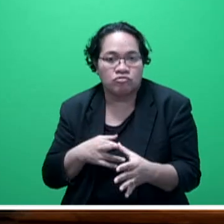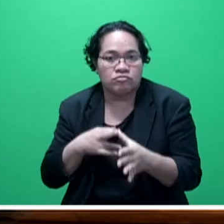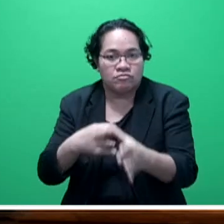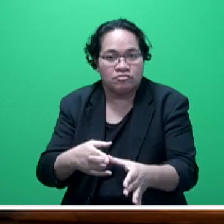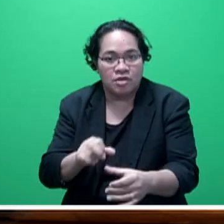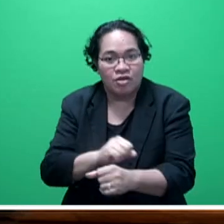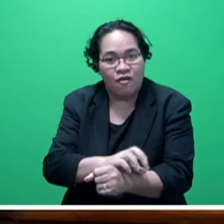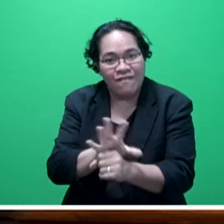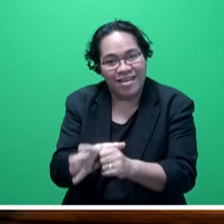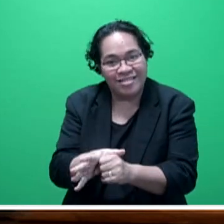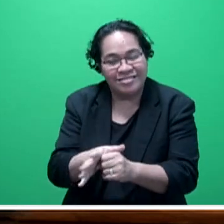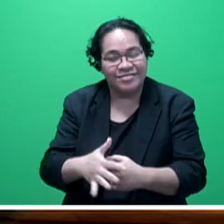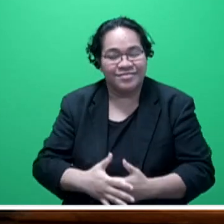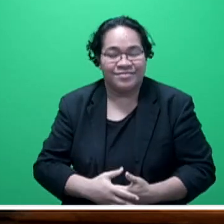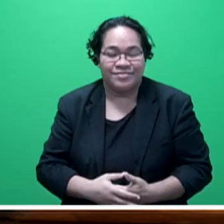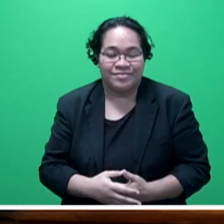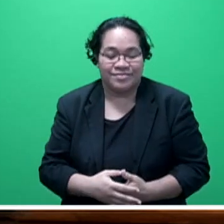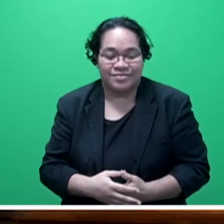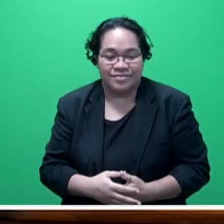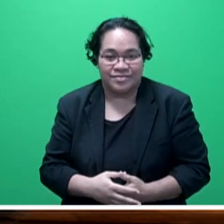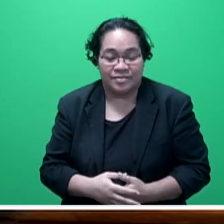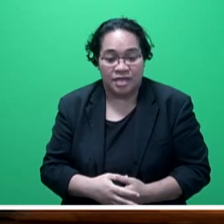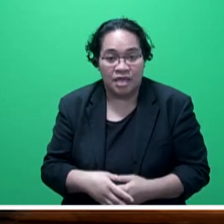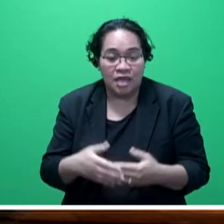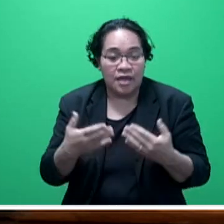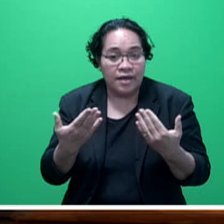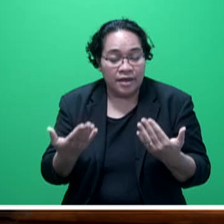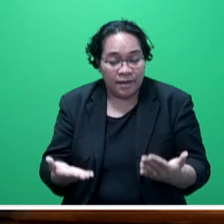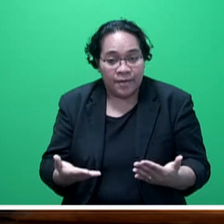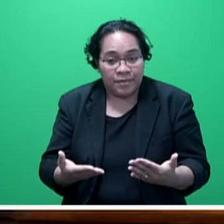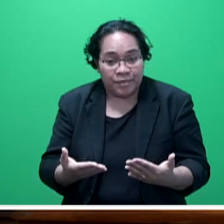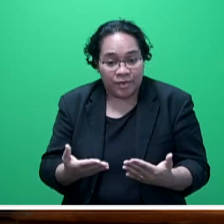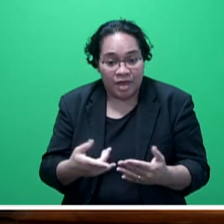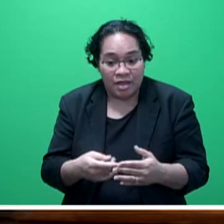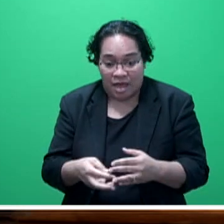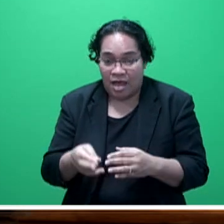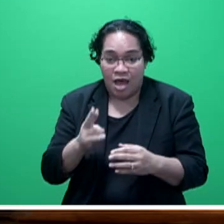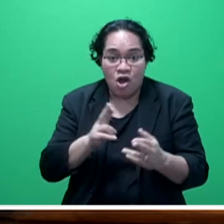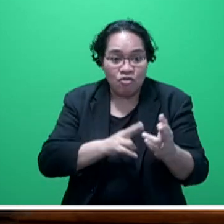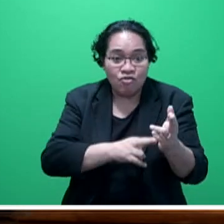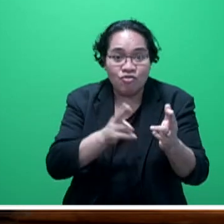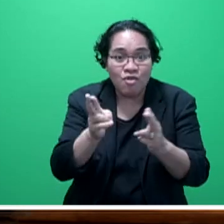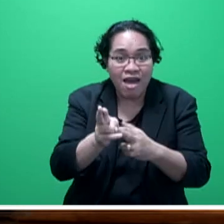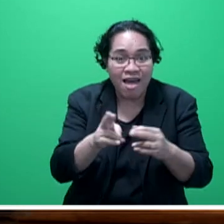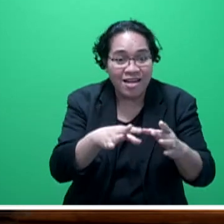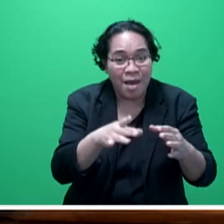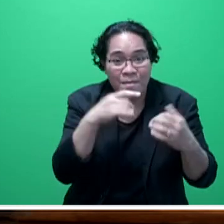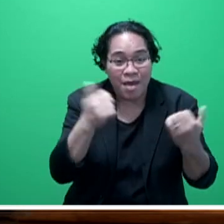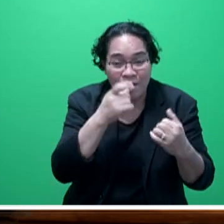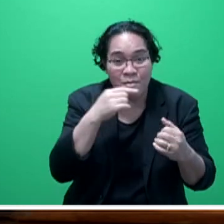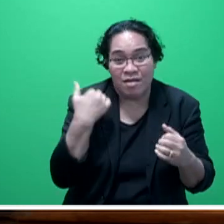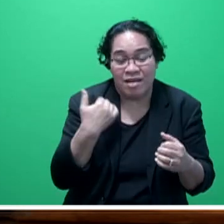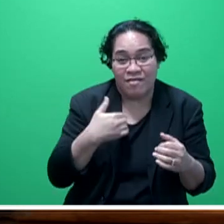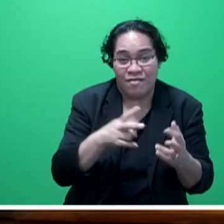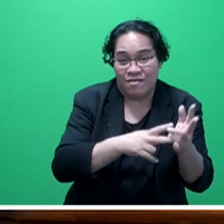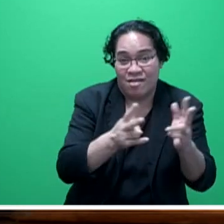pandemic. Mr. Speaker, sir, the reverse of rural to urban drift is possible when we